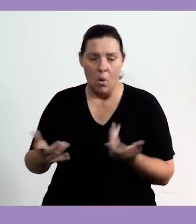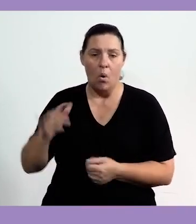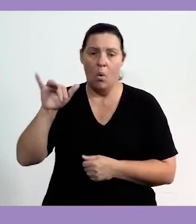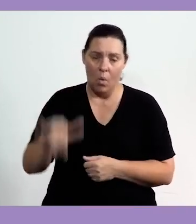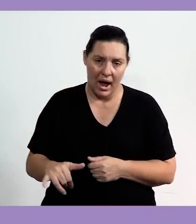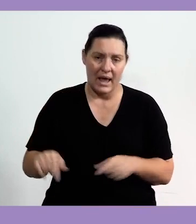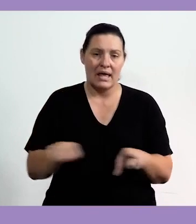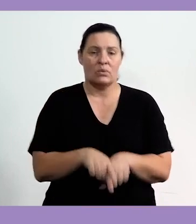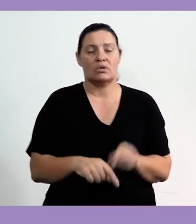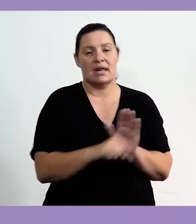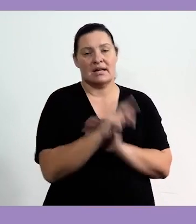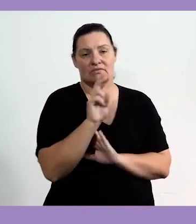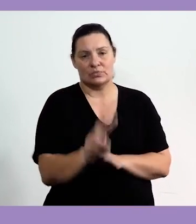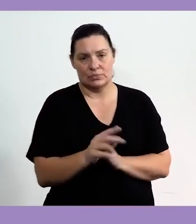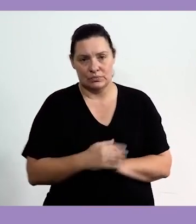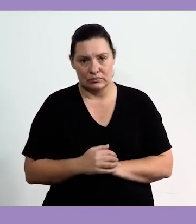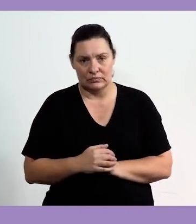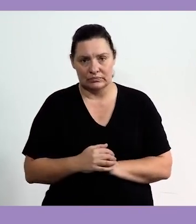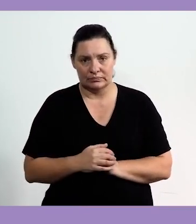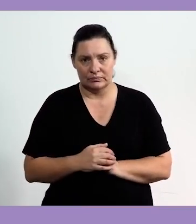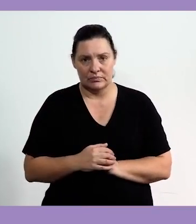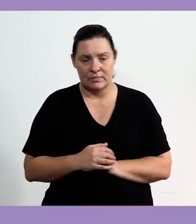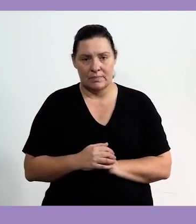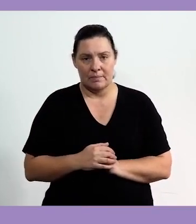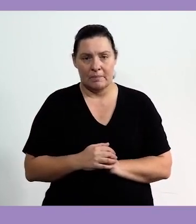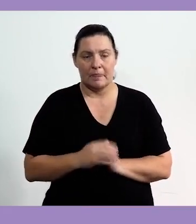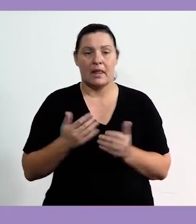y, or y is equals to negative 2.